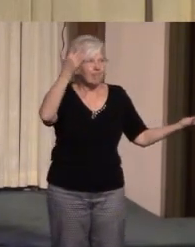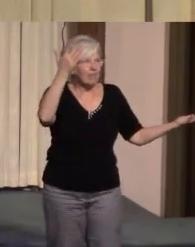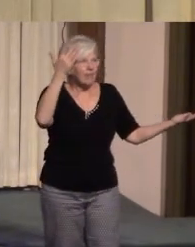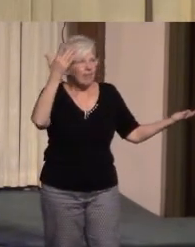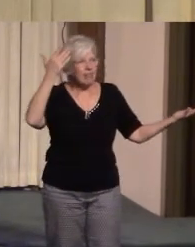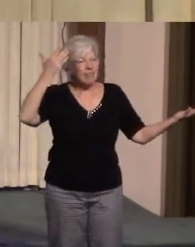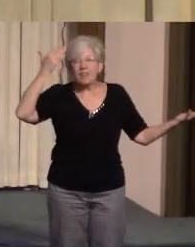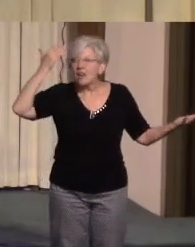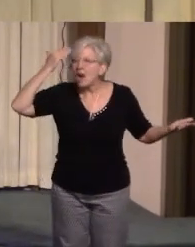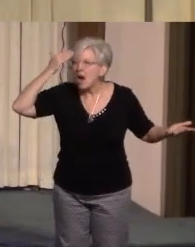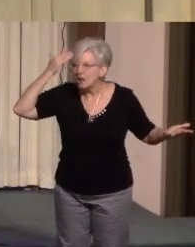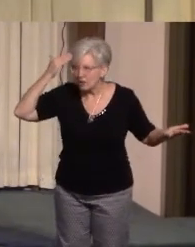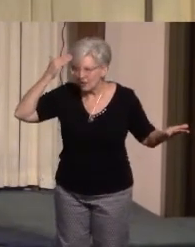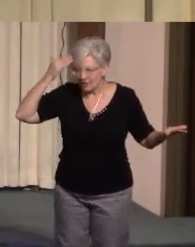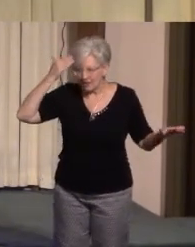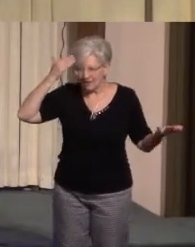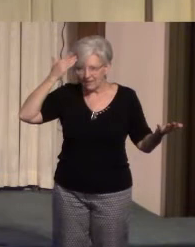that